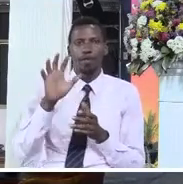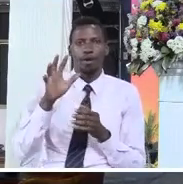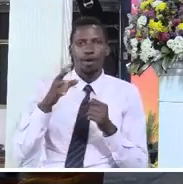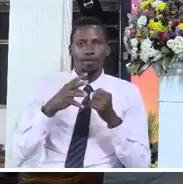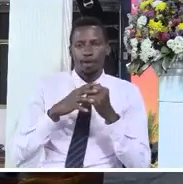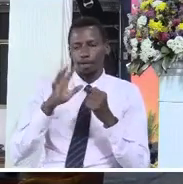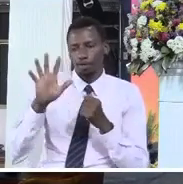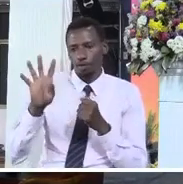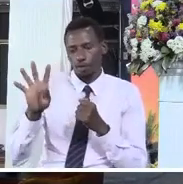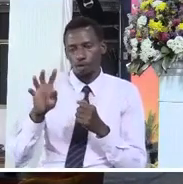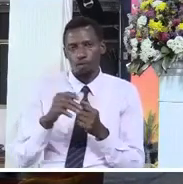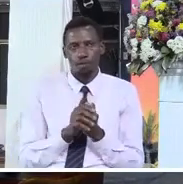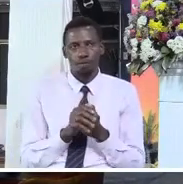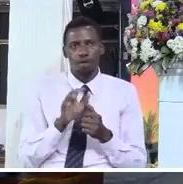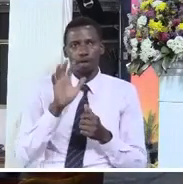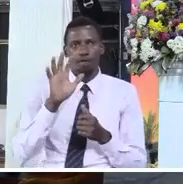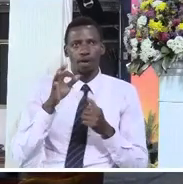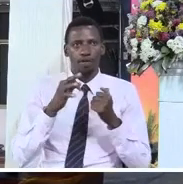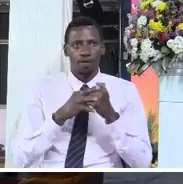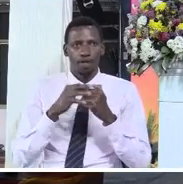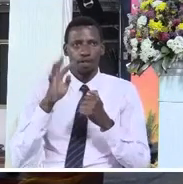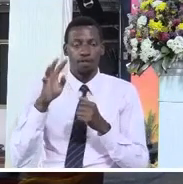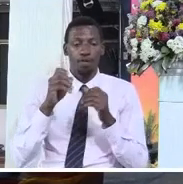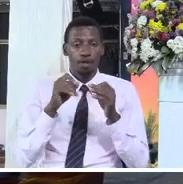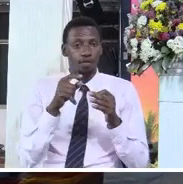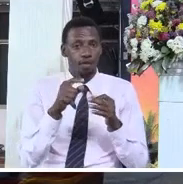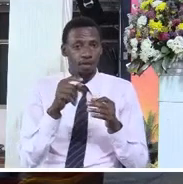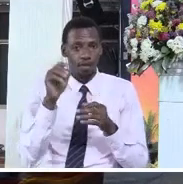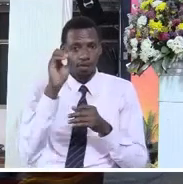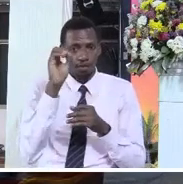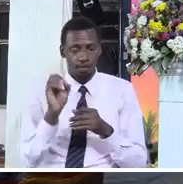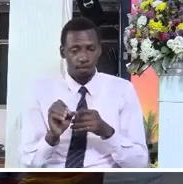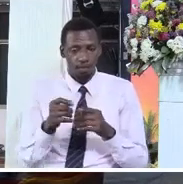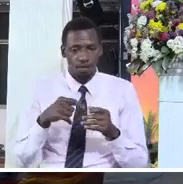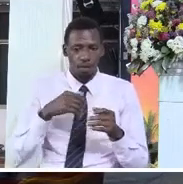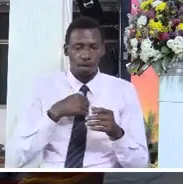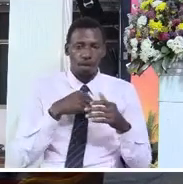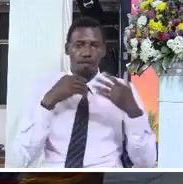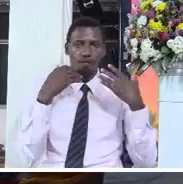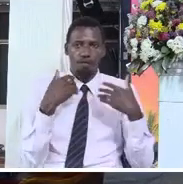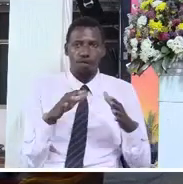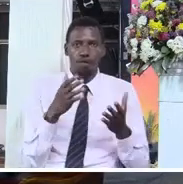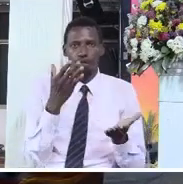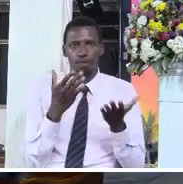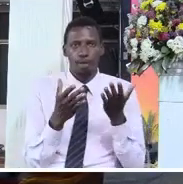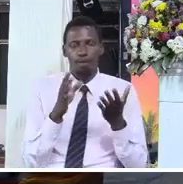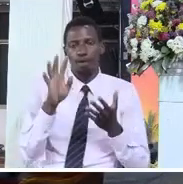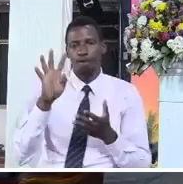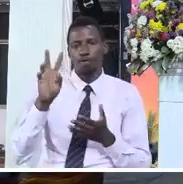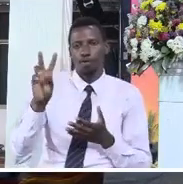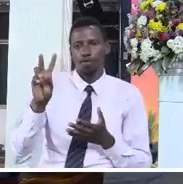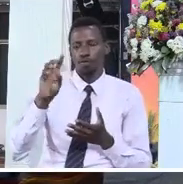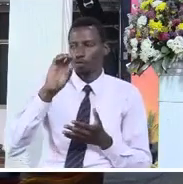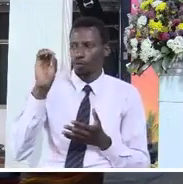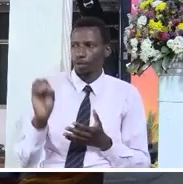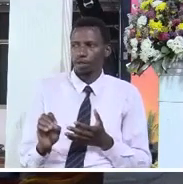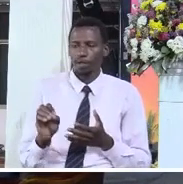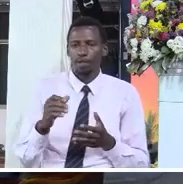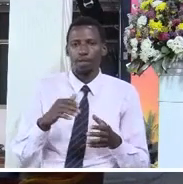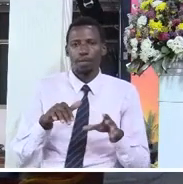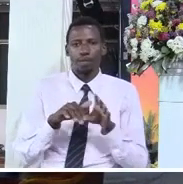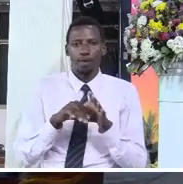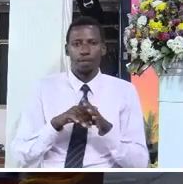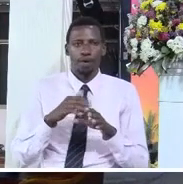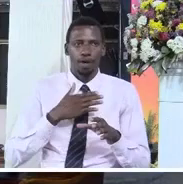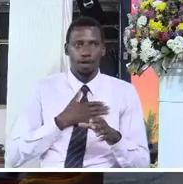17,594,544. Now, if you make that into a percentage, we've lost about 42% of our